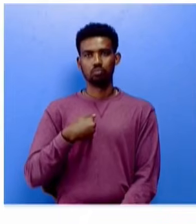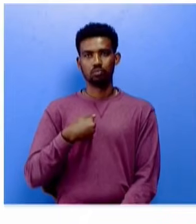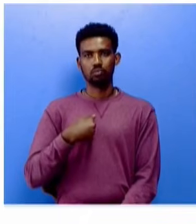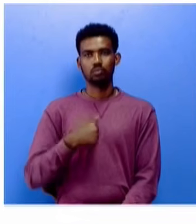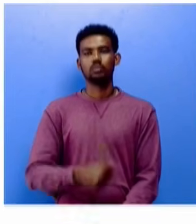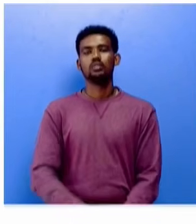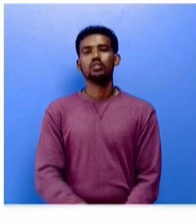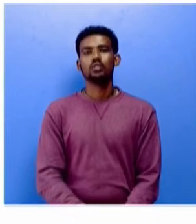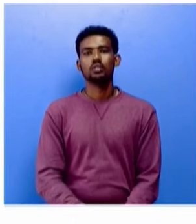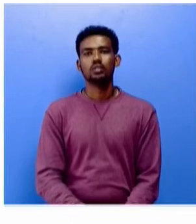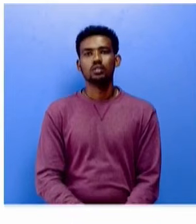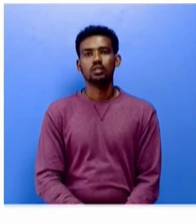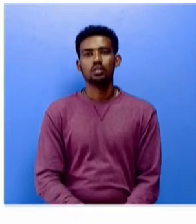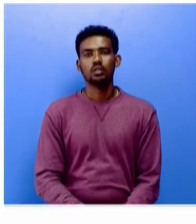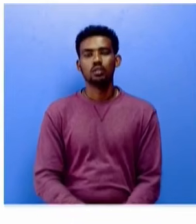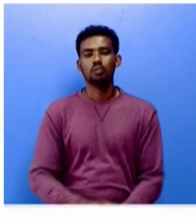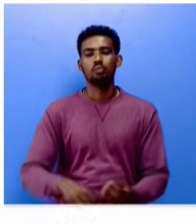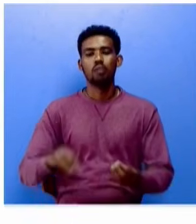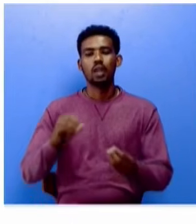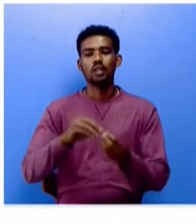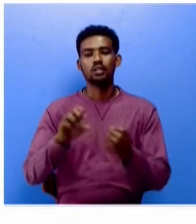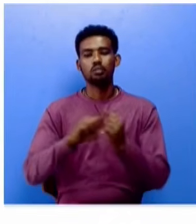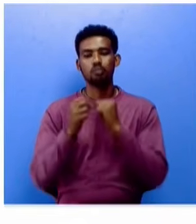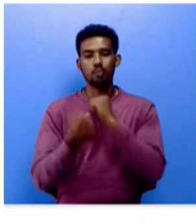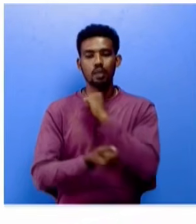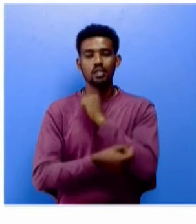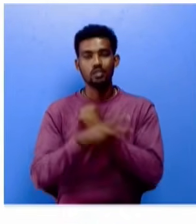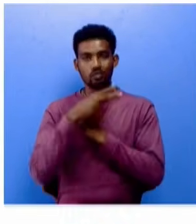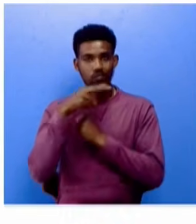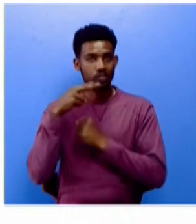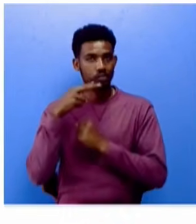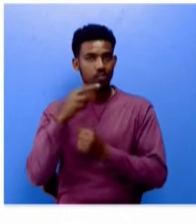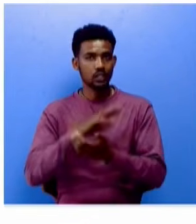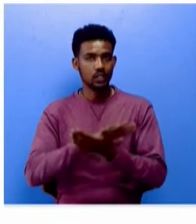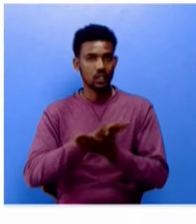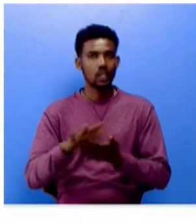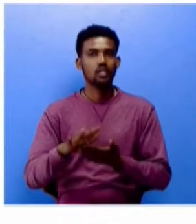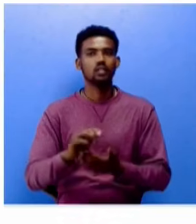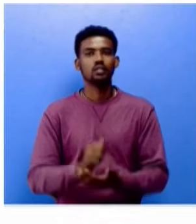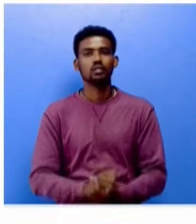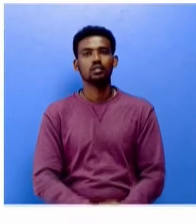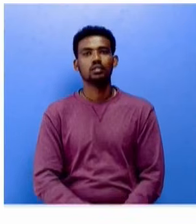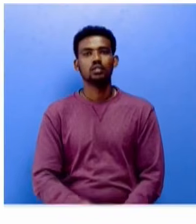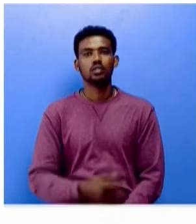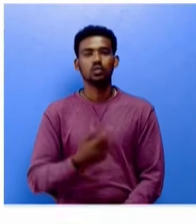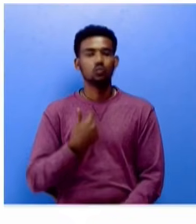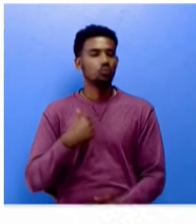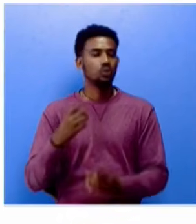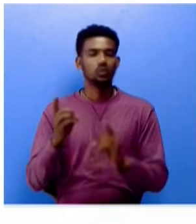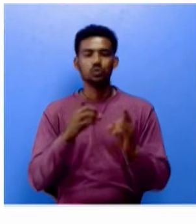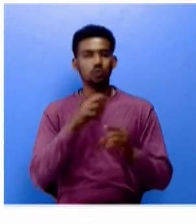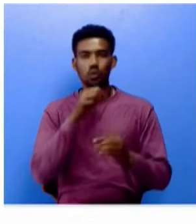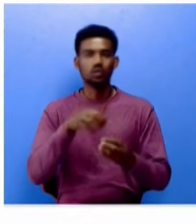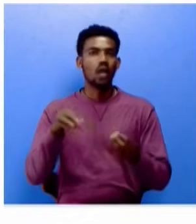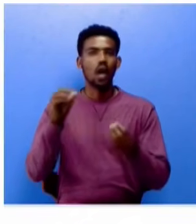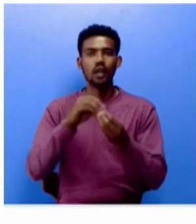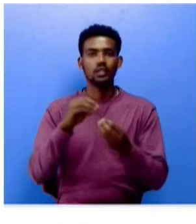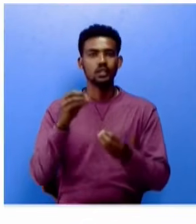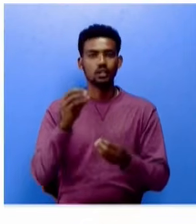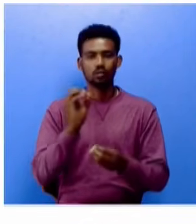to. Plus base verb. Here, clean. We didn't add